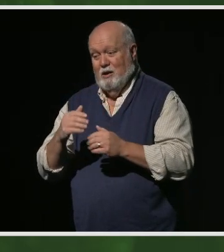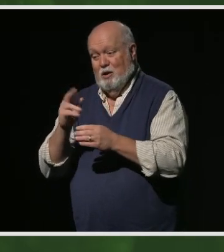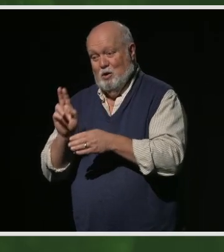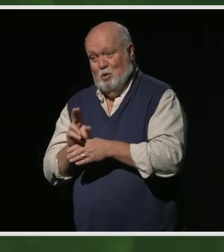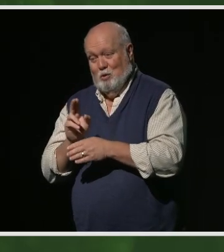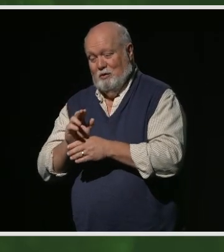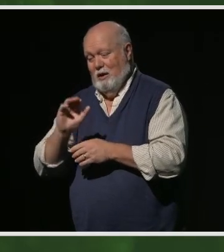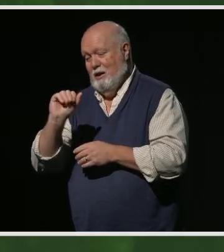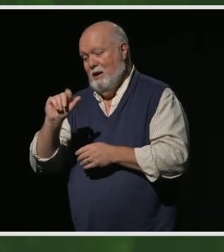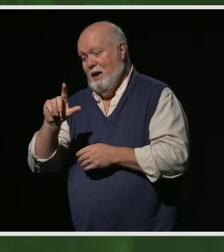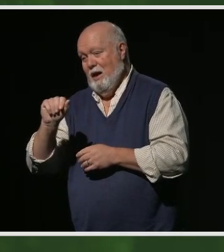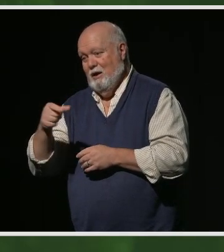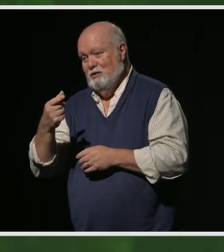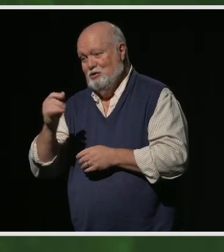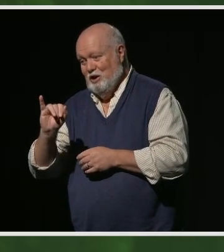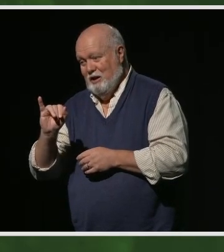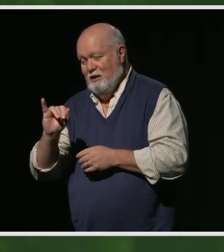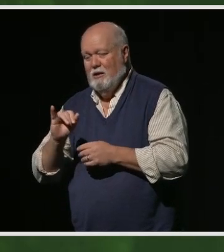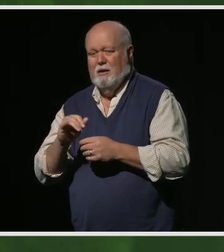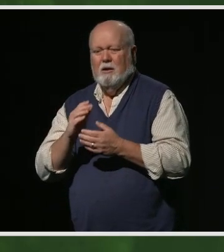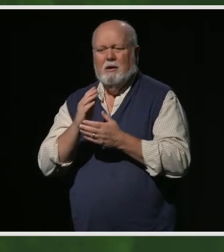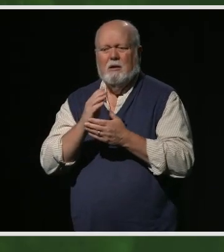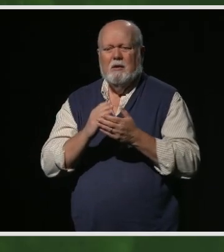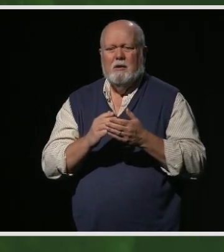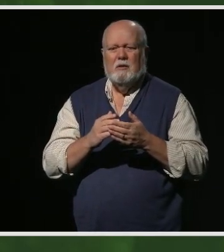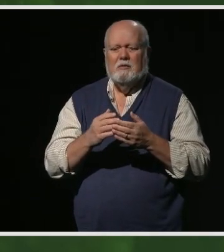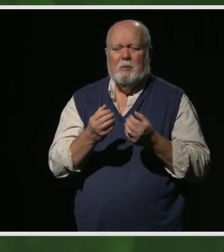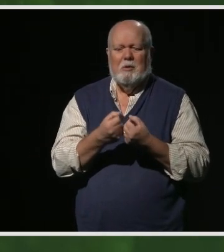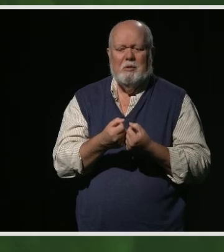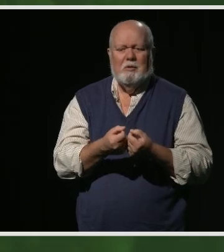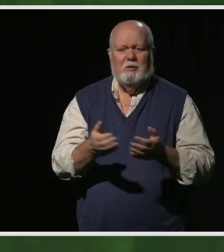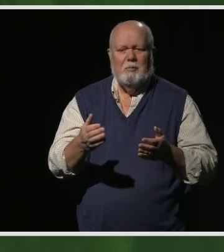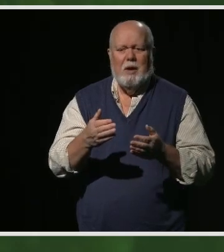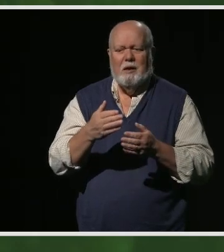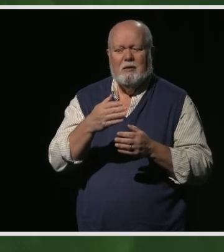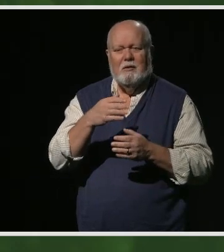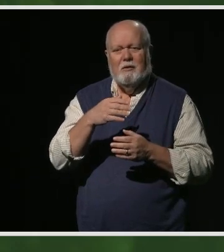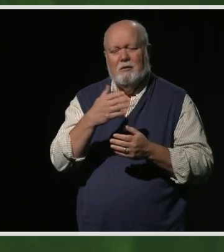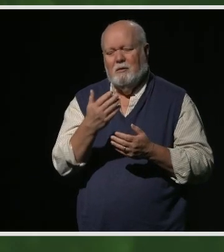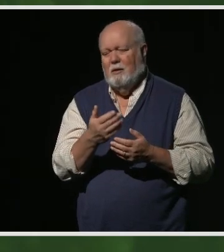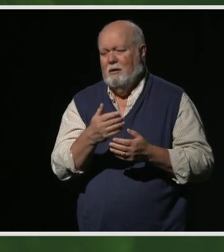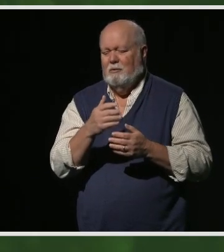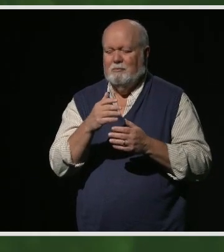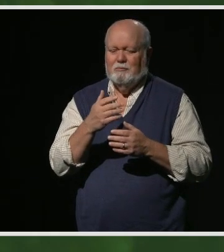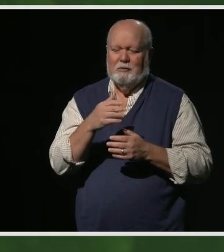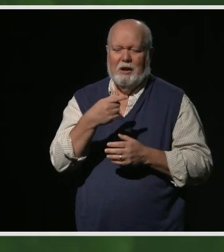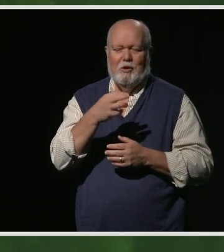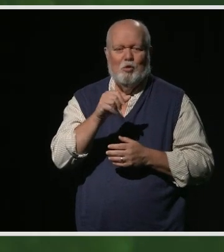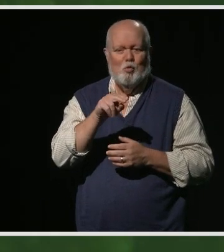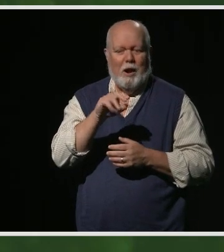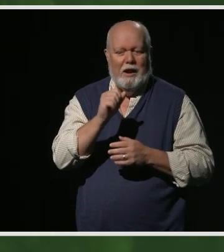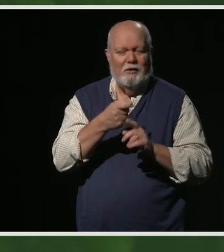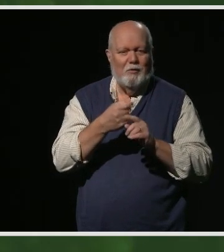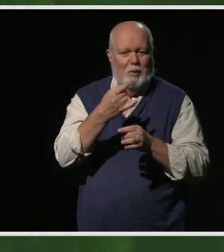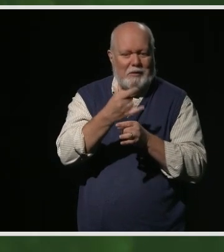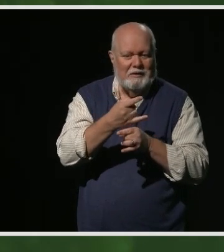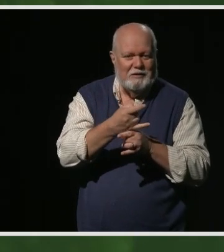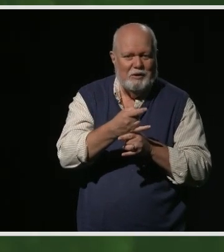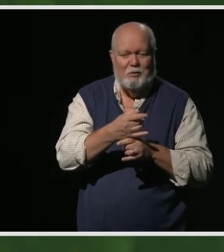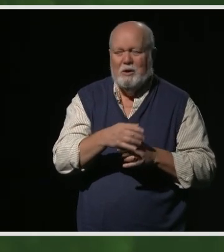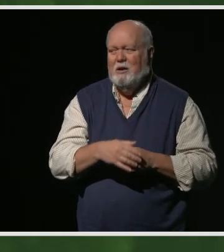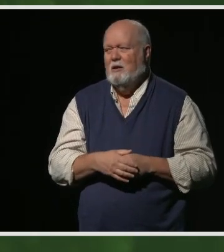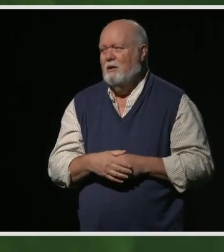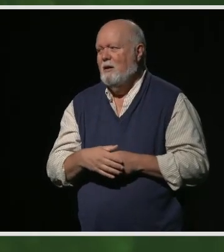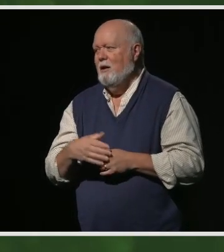We started using spent grain from the brewing operations. We are now looking at spent wash from distilleries, which is a biomass